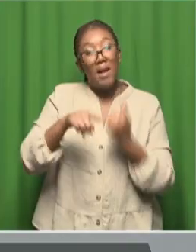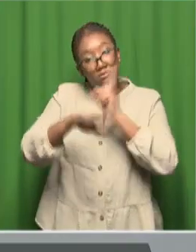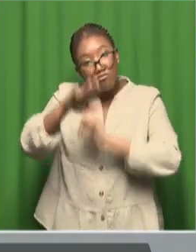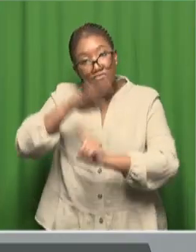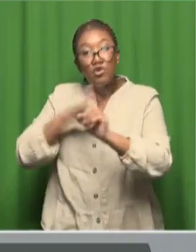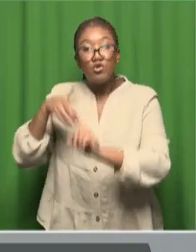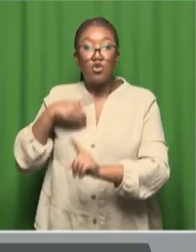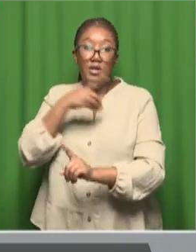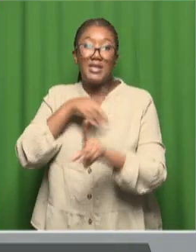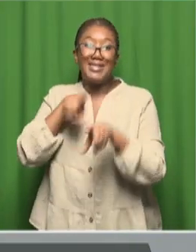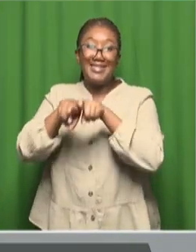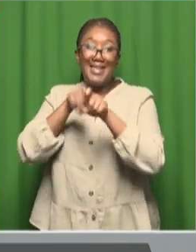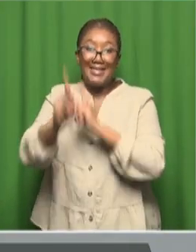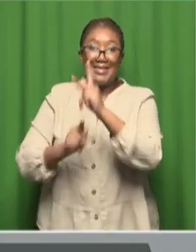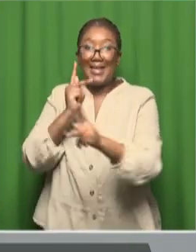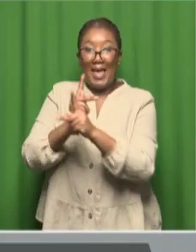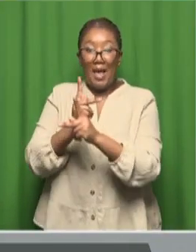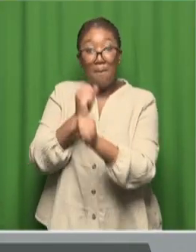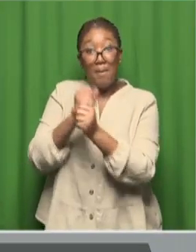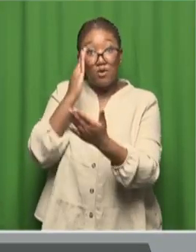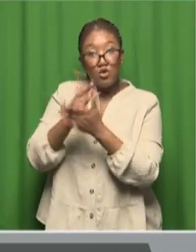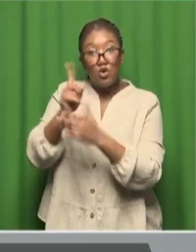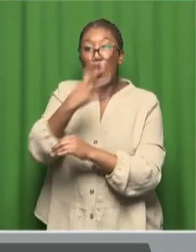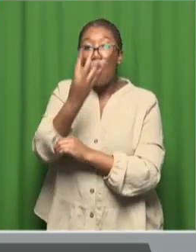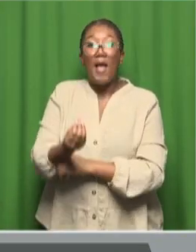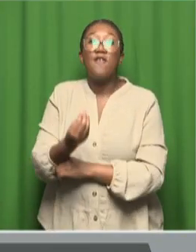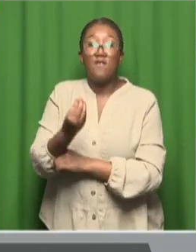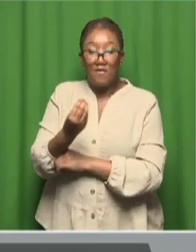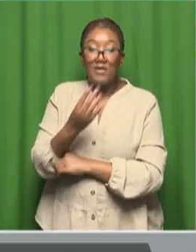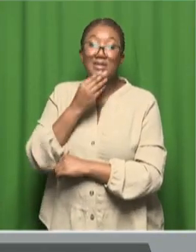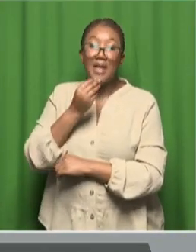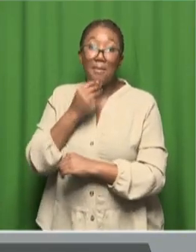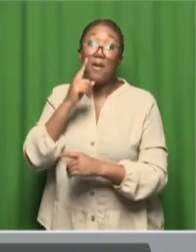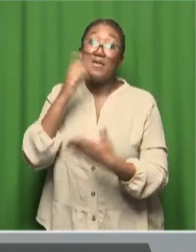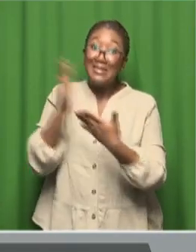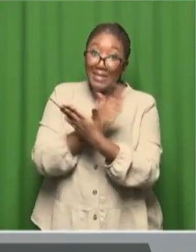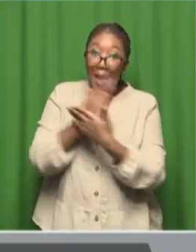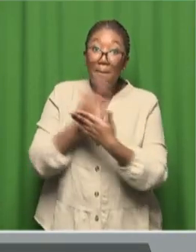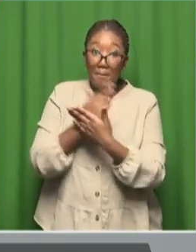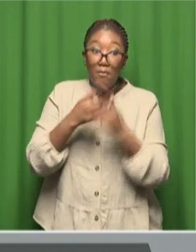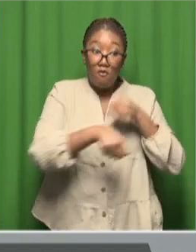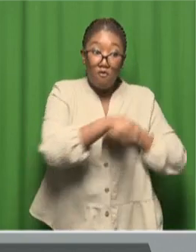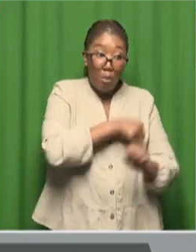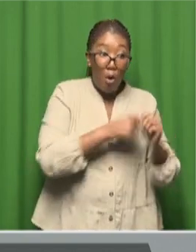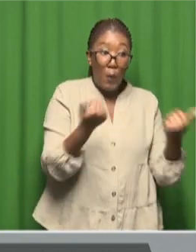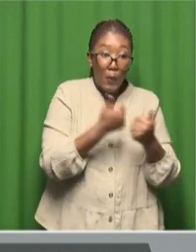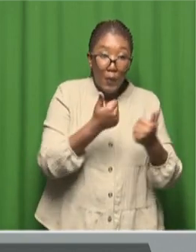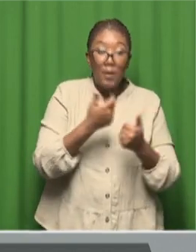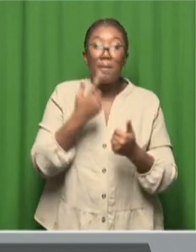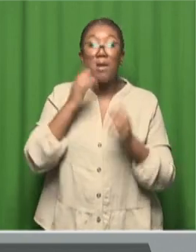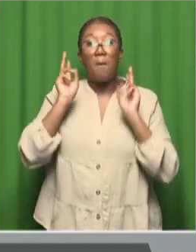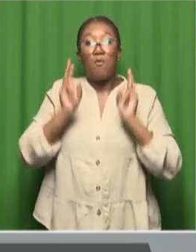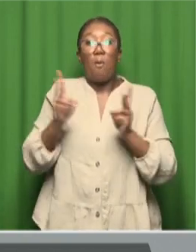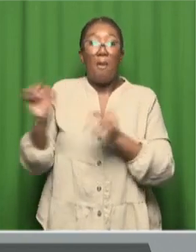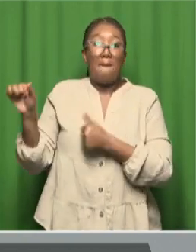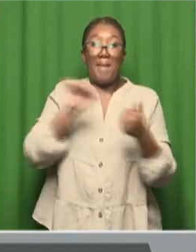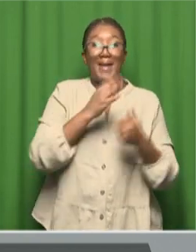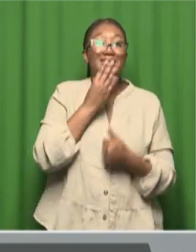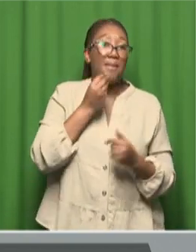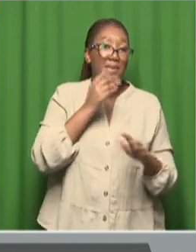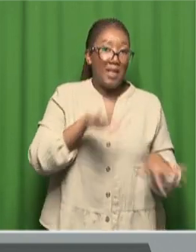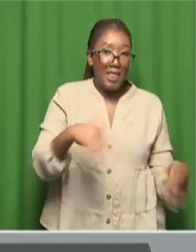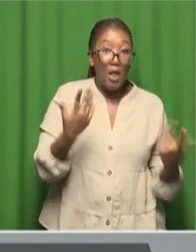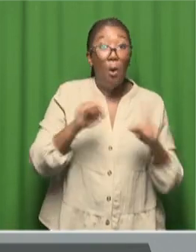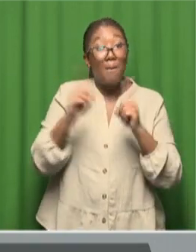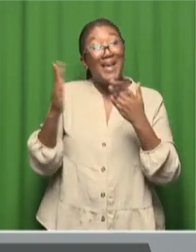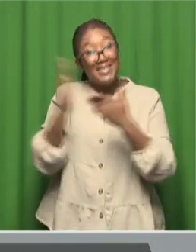we've seen that this is where the biggest shortfall is. After the baby's out, patients think that everything is back to normal, and it isn't. So that's where the